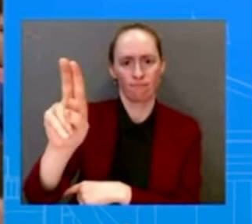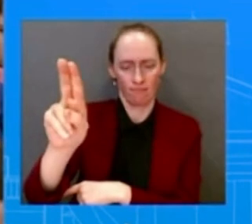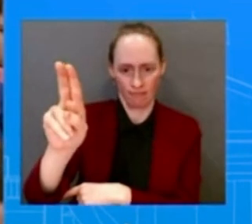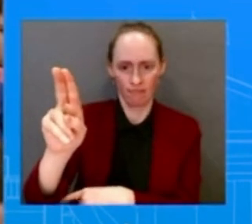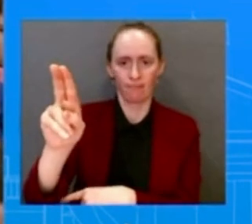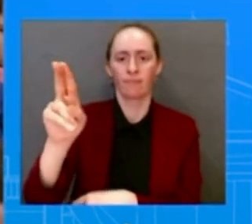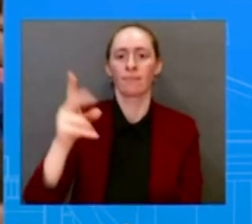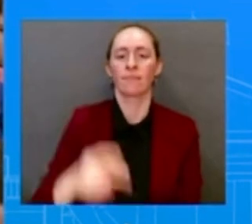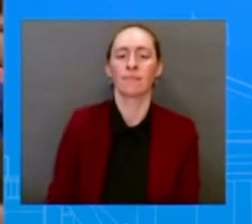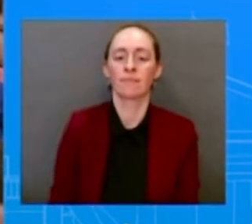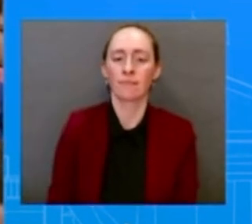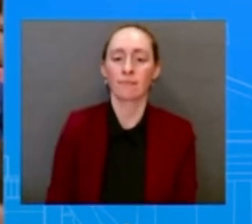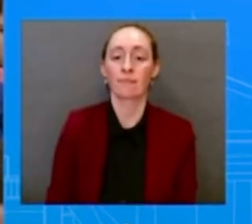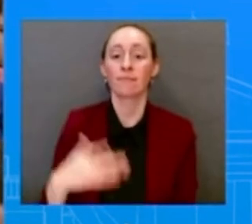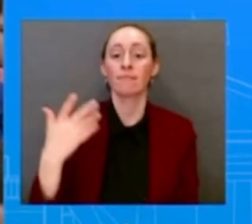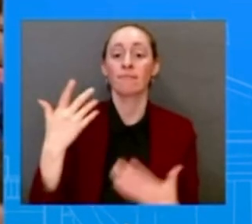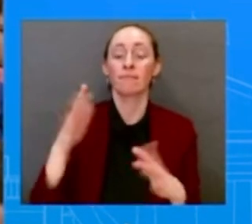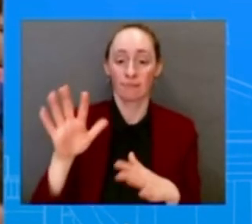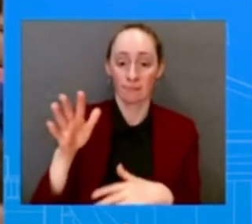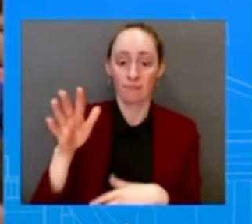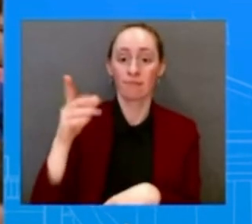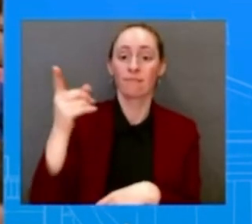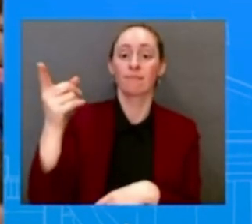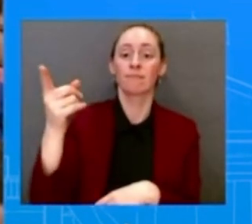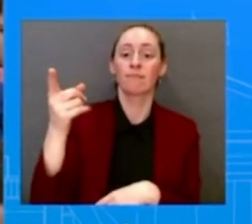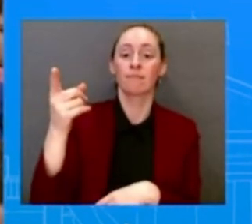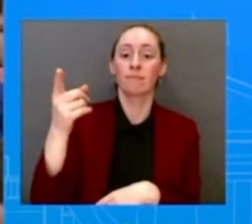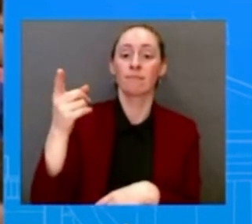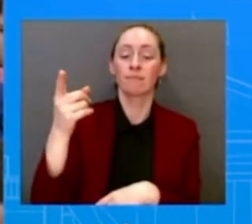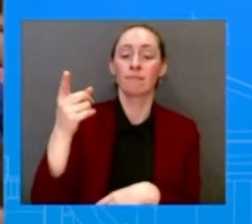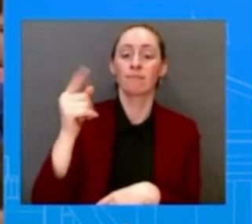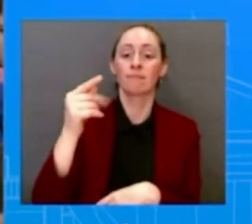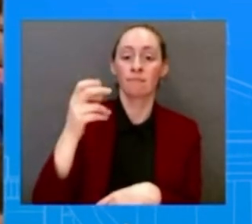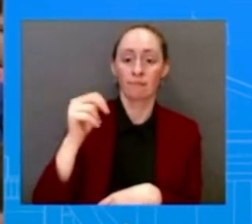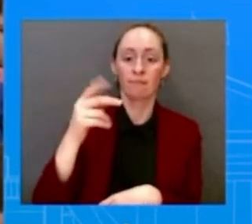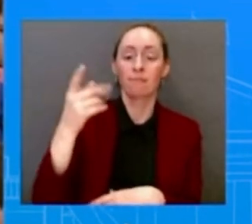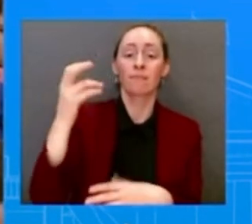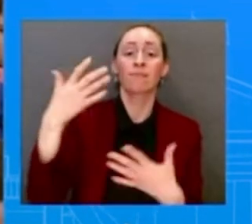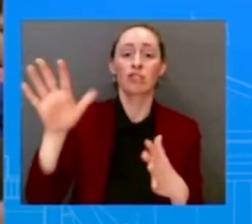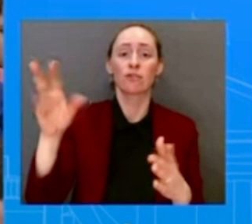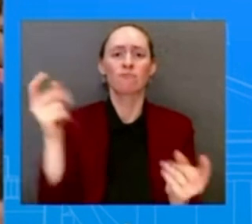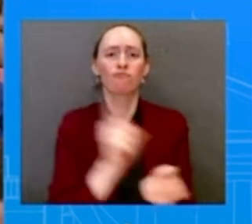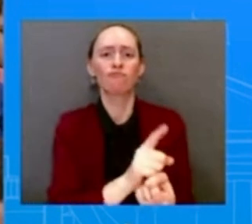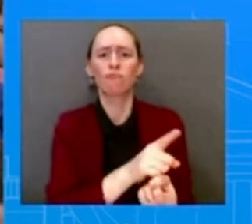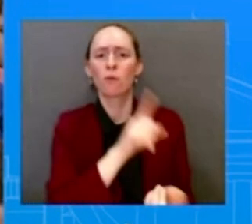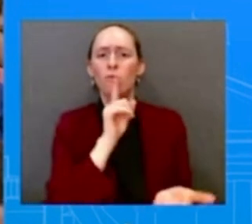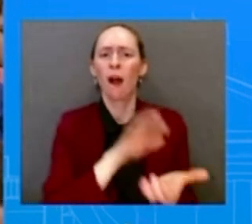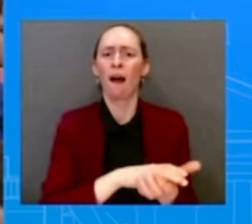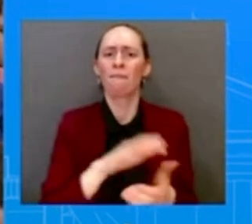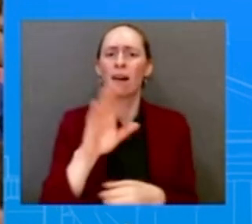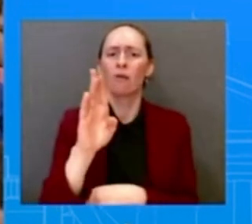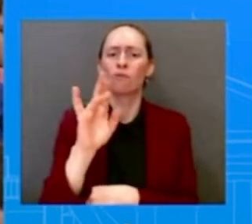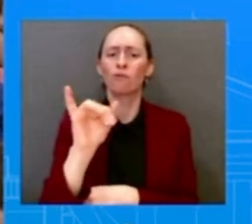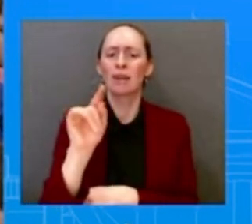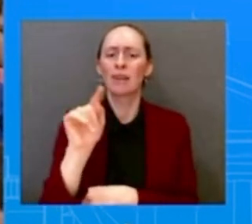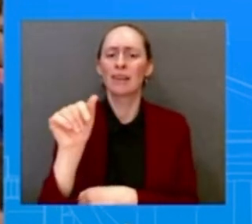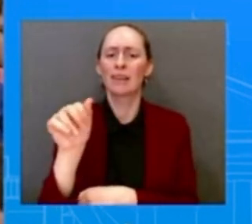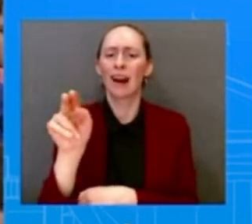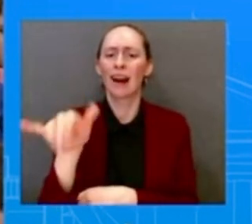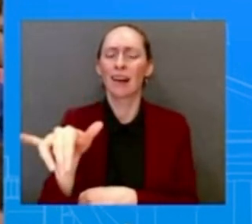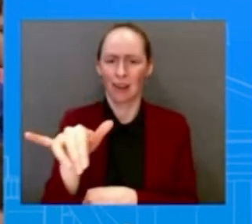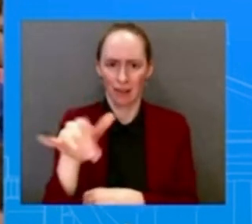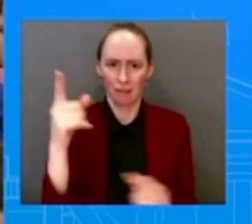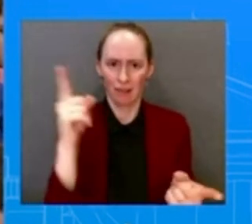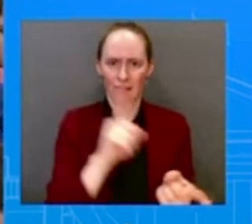Ridge Alconis, who, as you know, remains imprisoned in Japan. And the President told Mrs. Alconis, we're going to get this done.